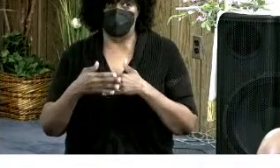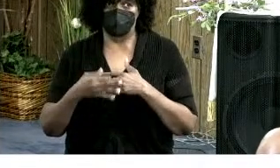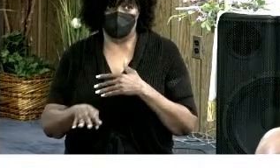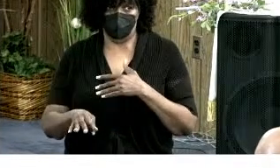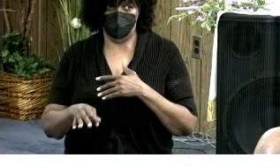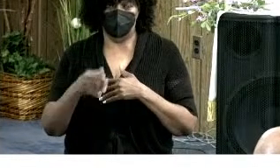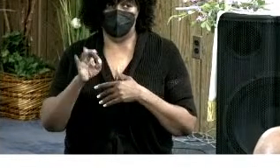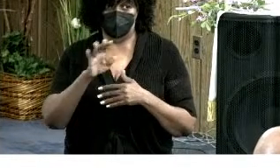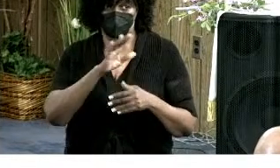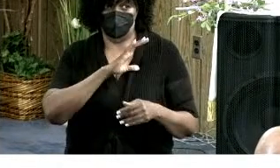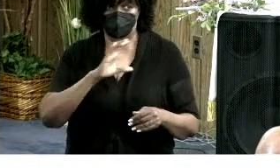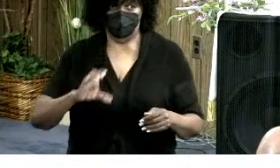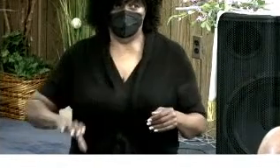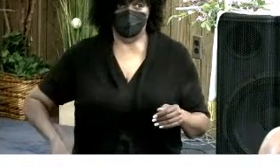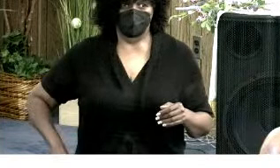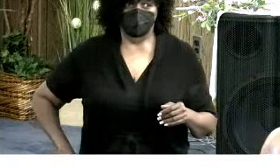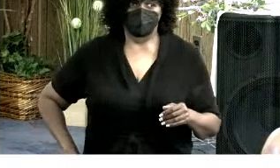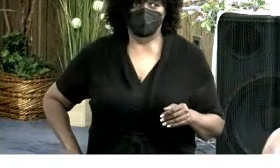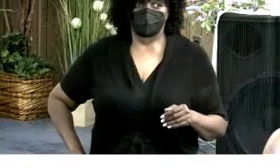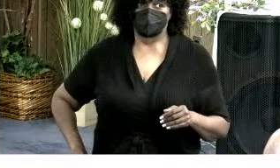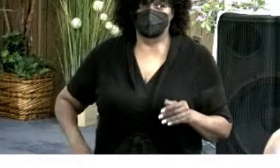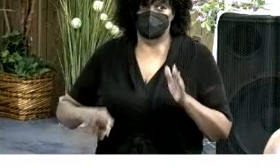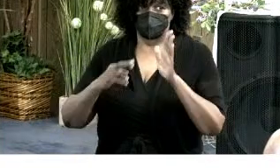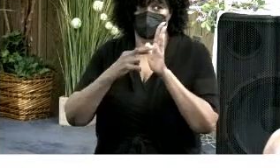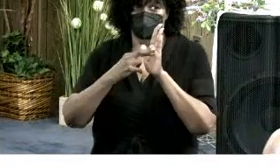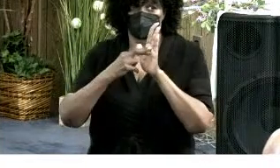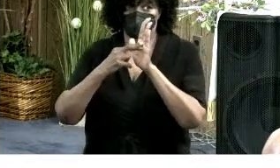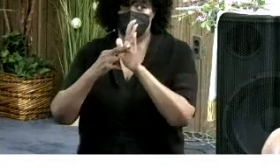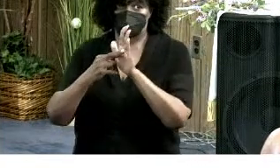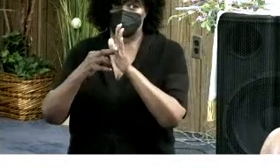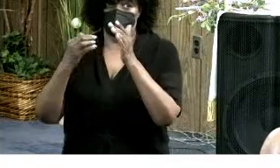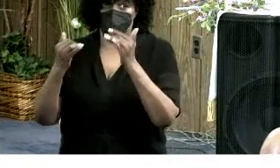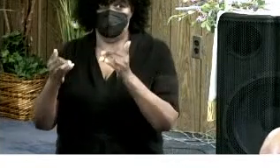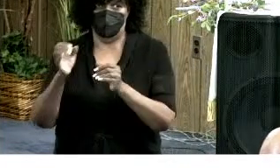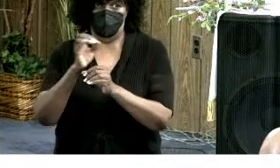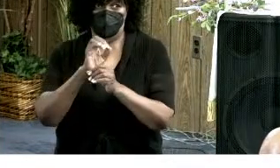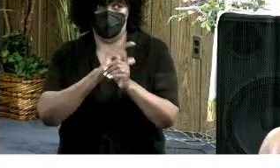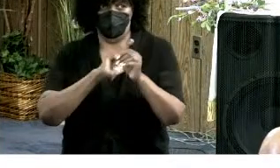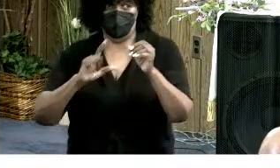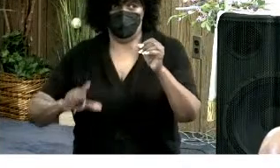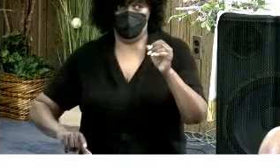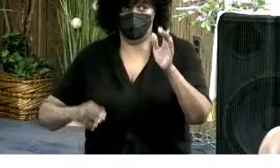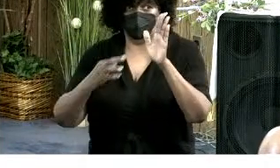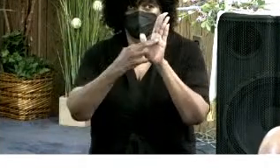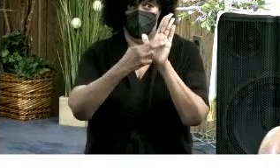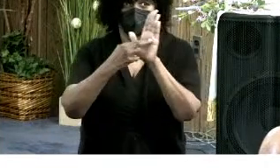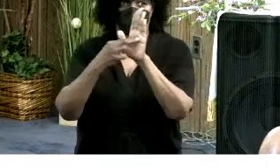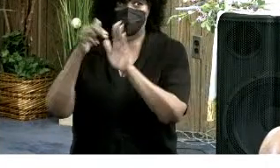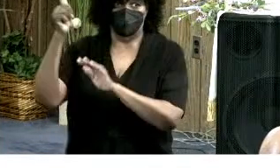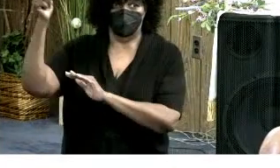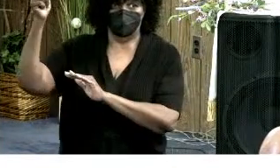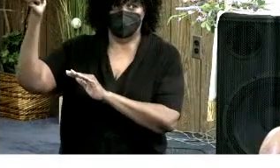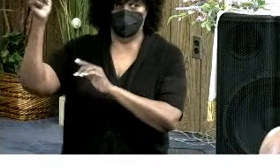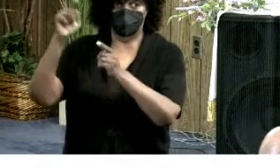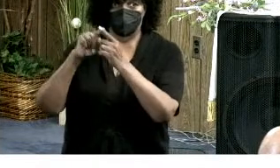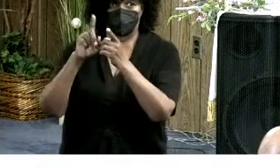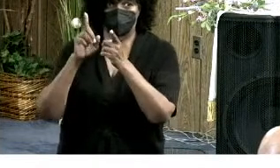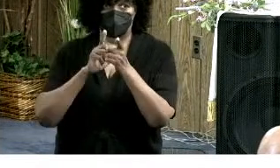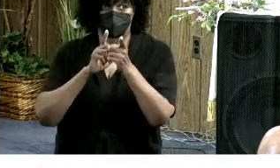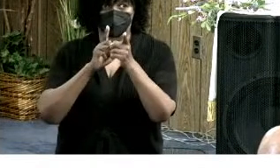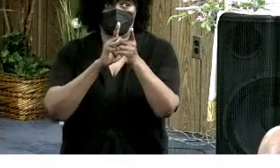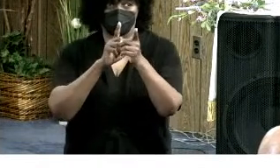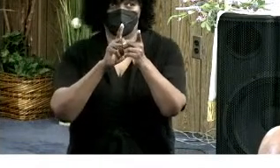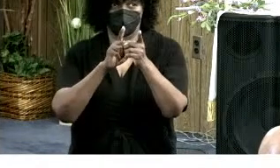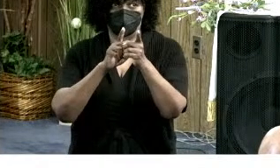of Christ. Reveal yourself to us now, O Lord, as you revealed yourself to your disciples